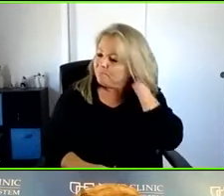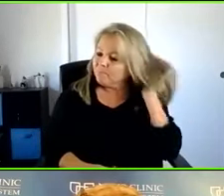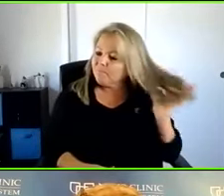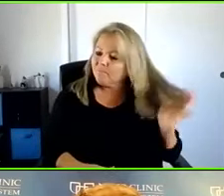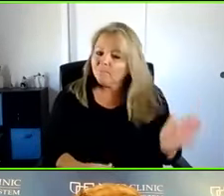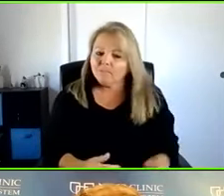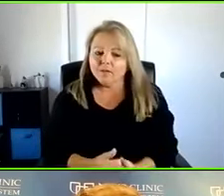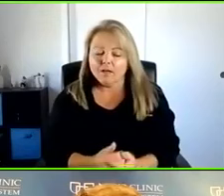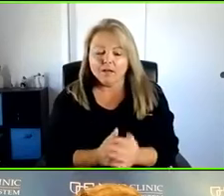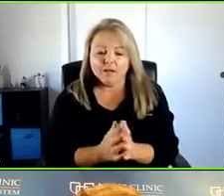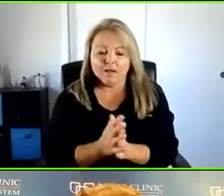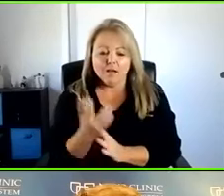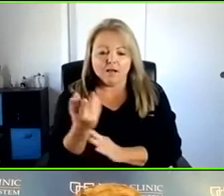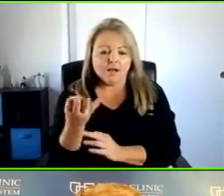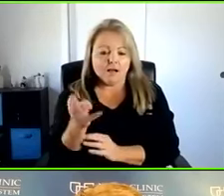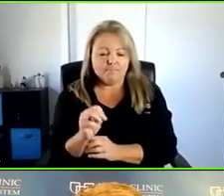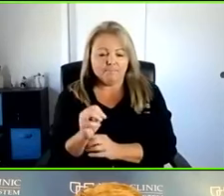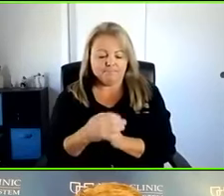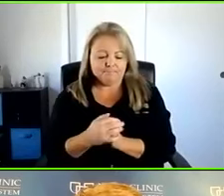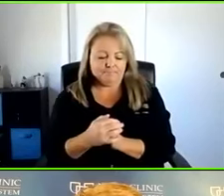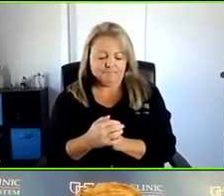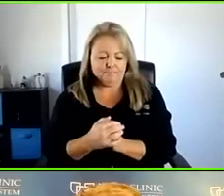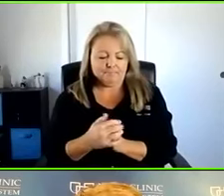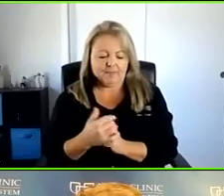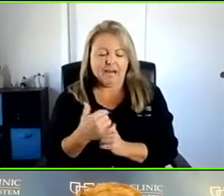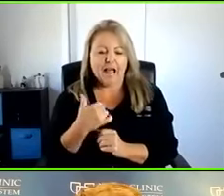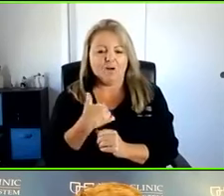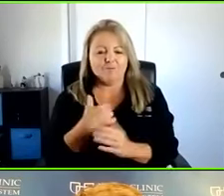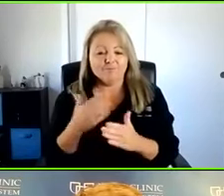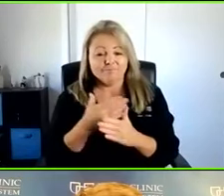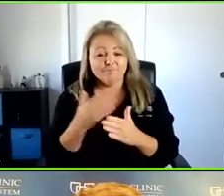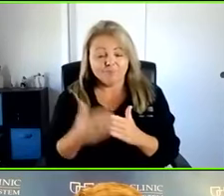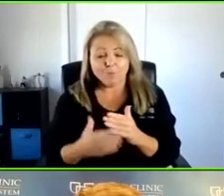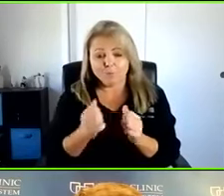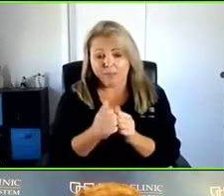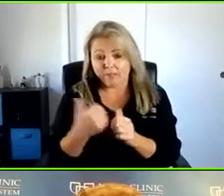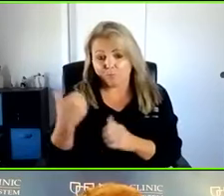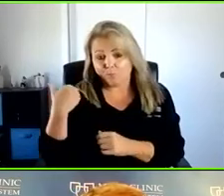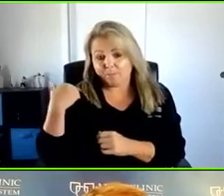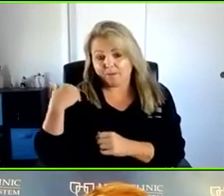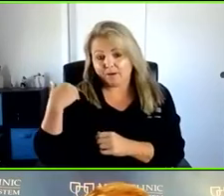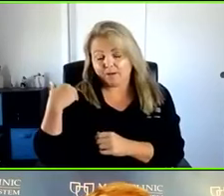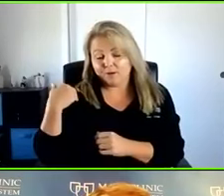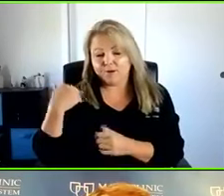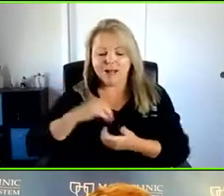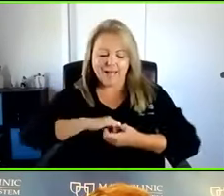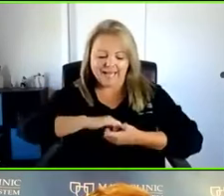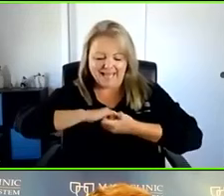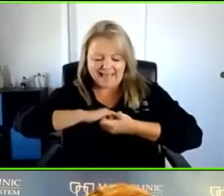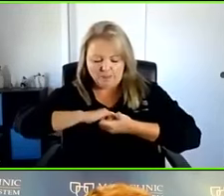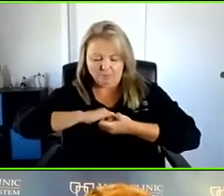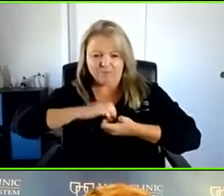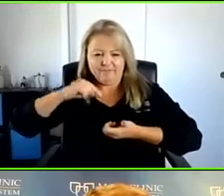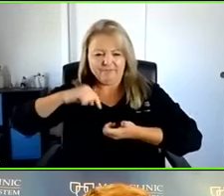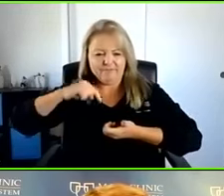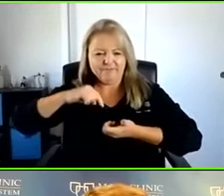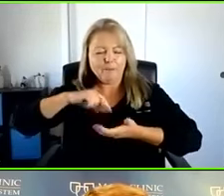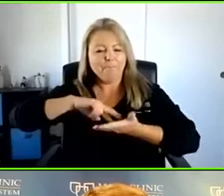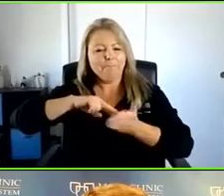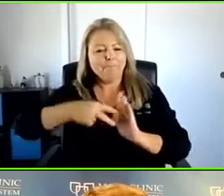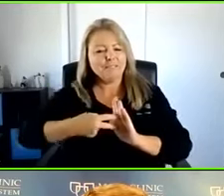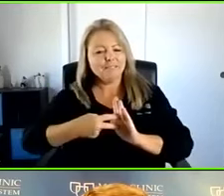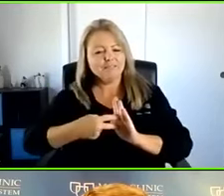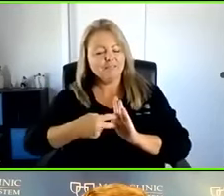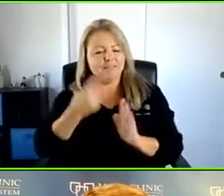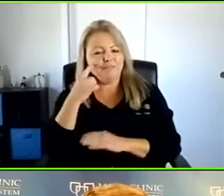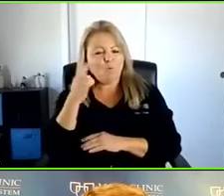With that, I would close a little bit with just a reminder of what the collaborative is and why we're here before. Our top